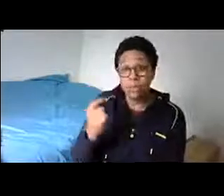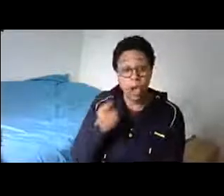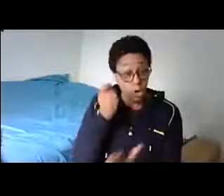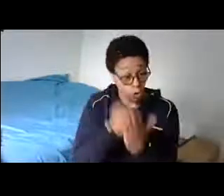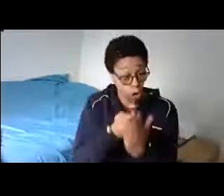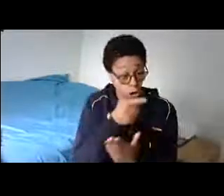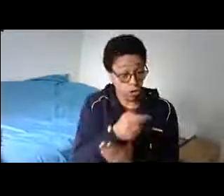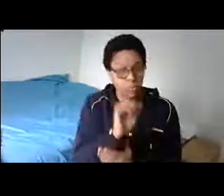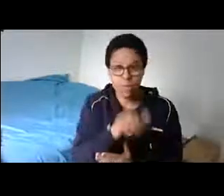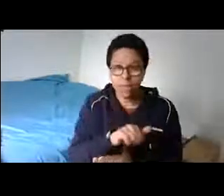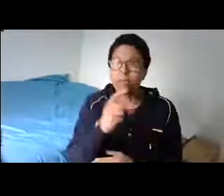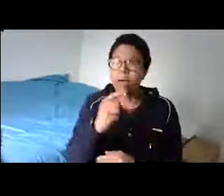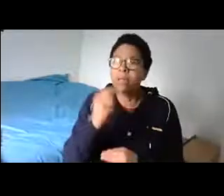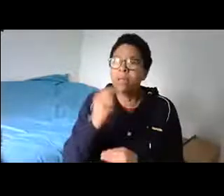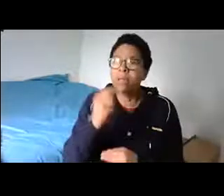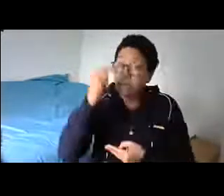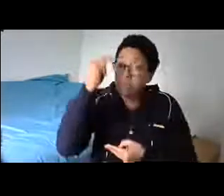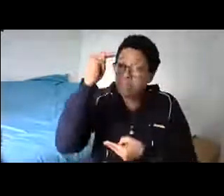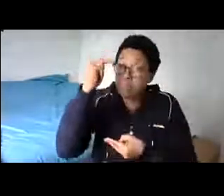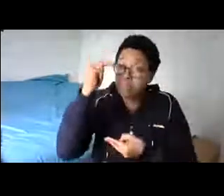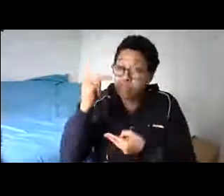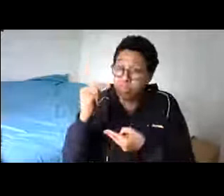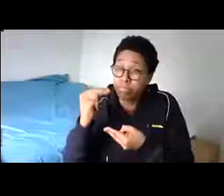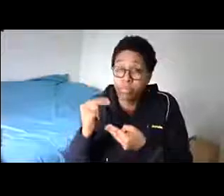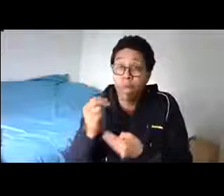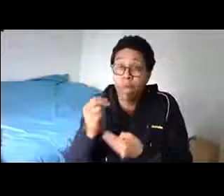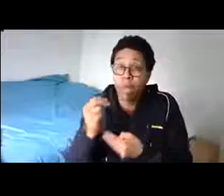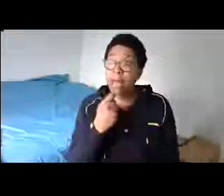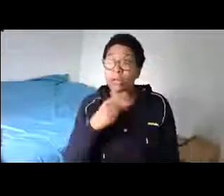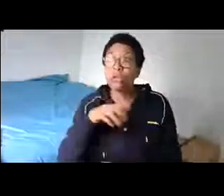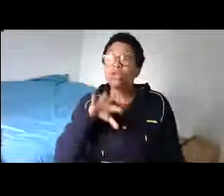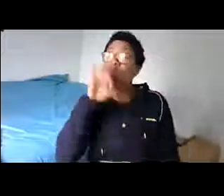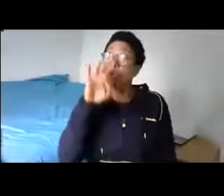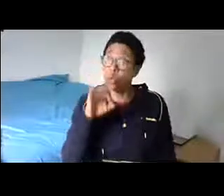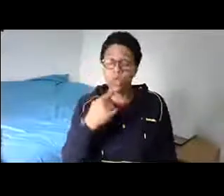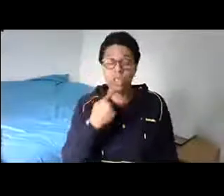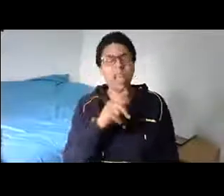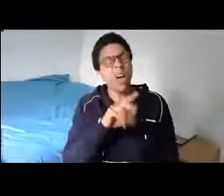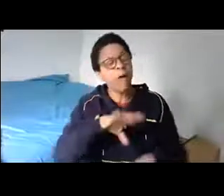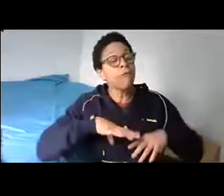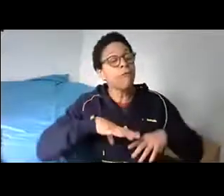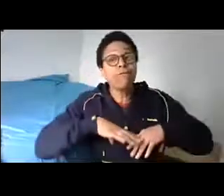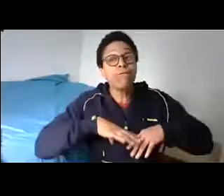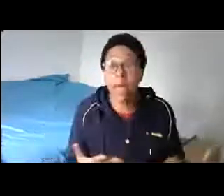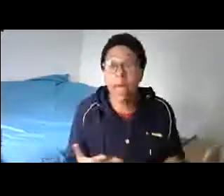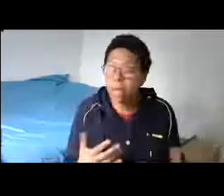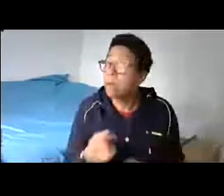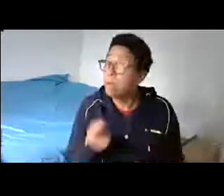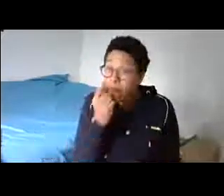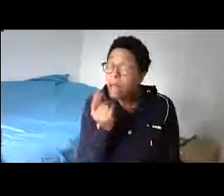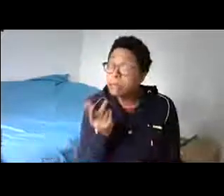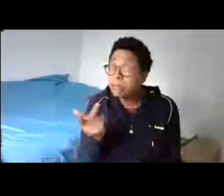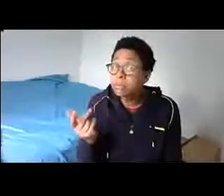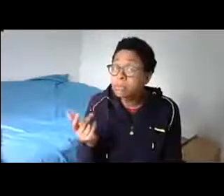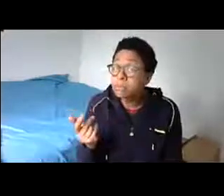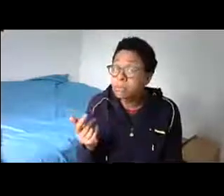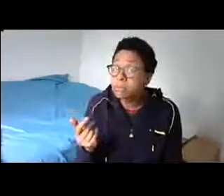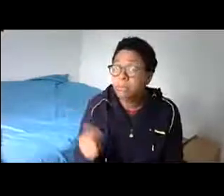to waive them completely. They have power to decide not to charge people